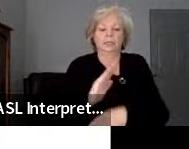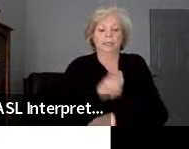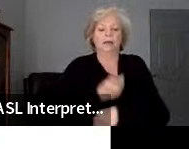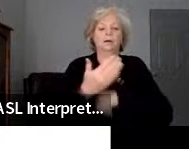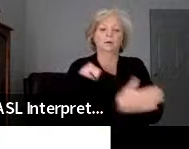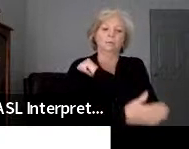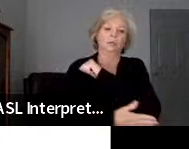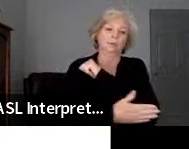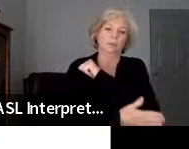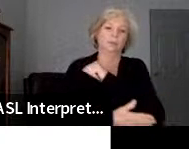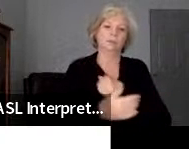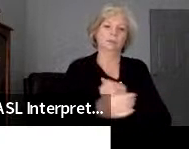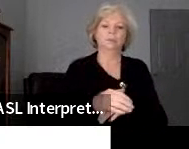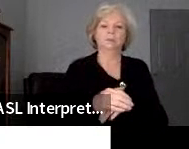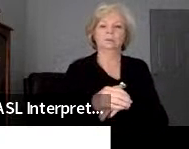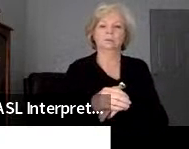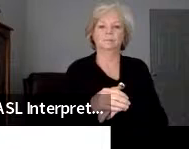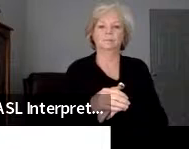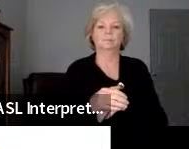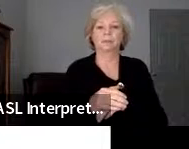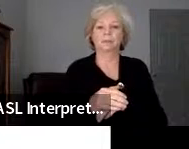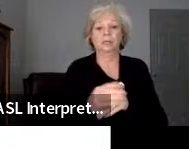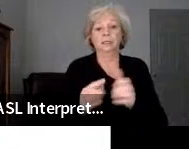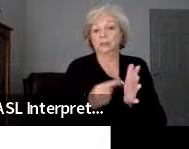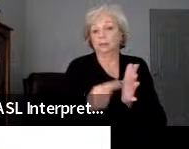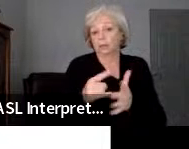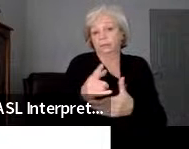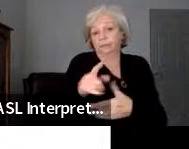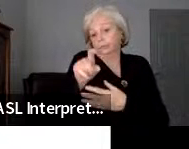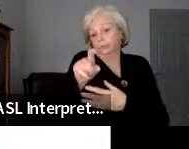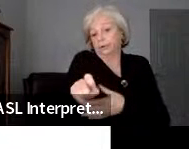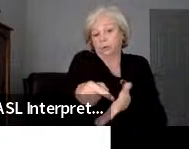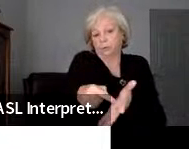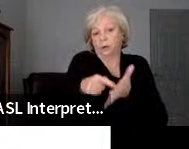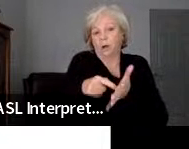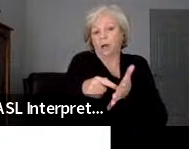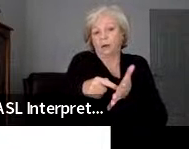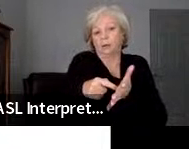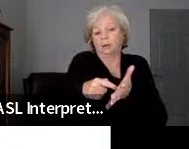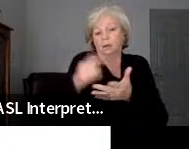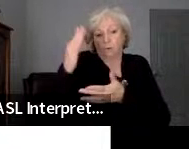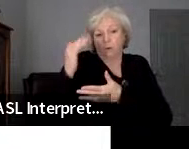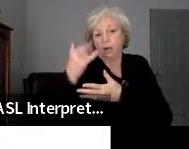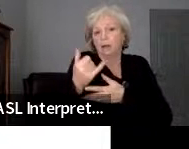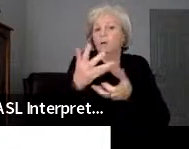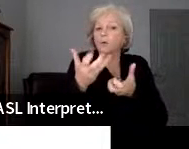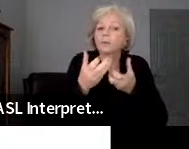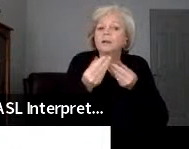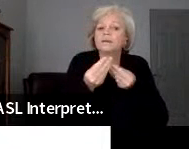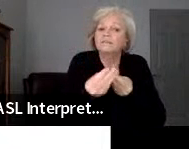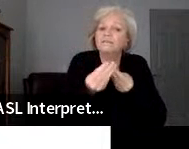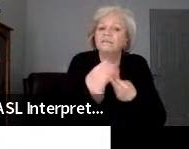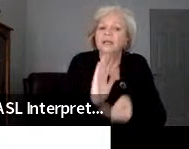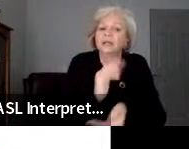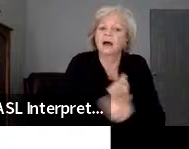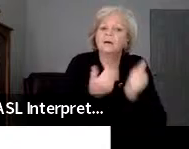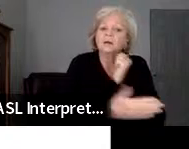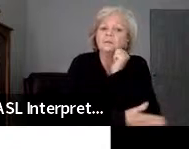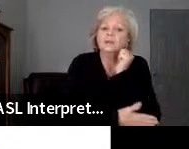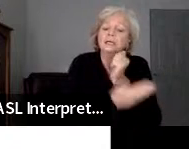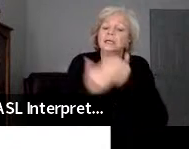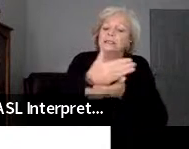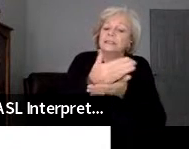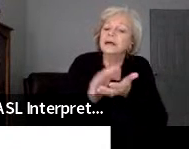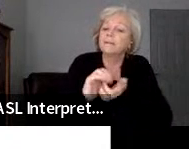Sometimes we have to do what we have to do to feed our community. And some of the partners on these calls are saying,